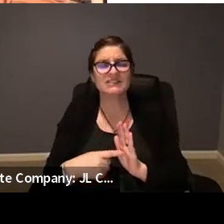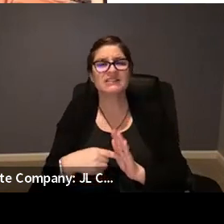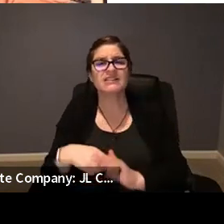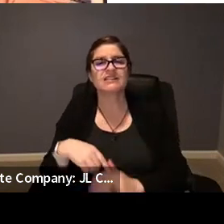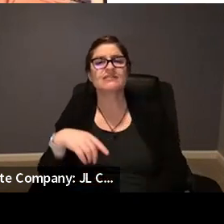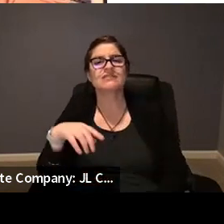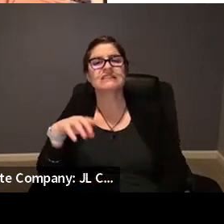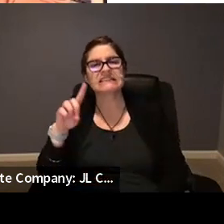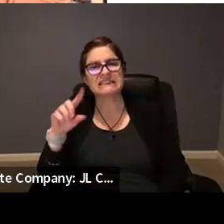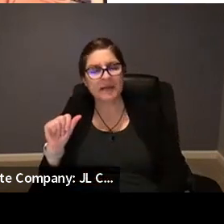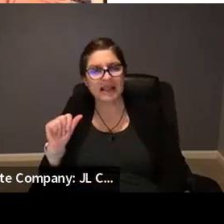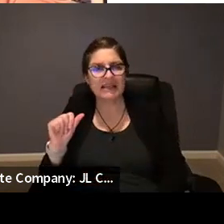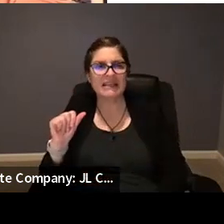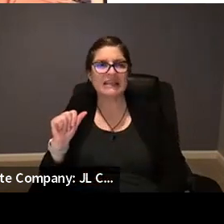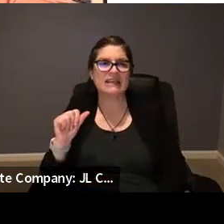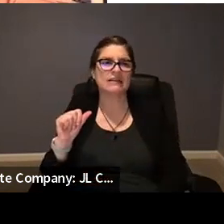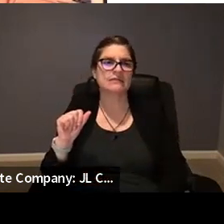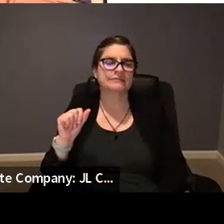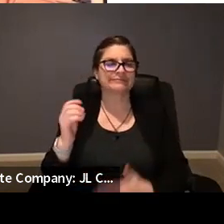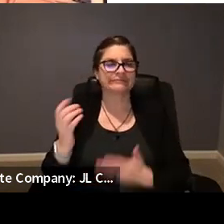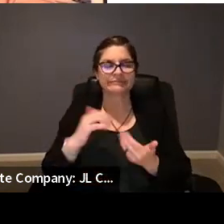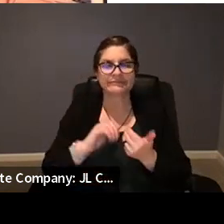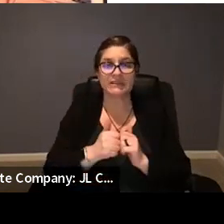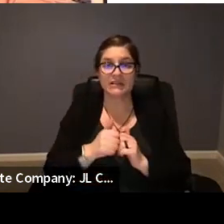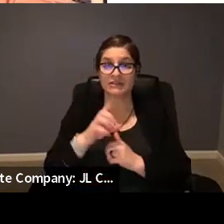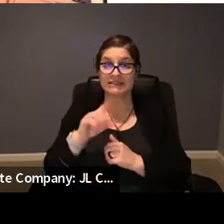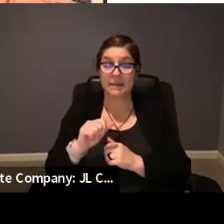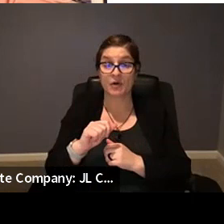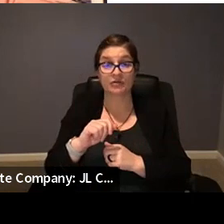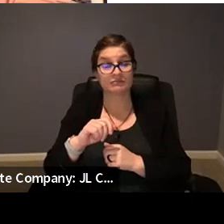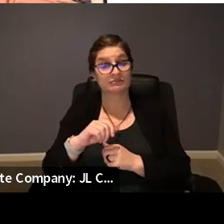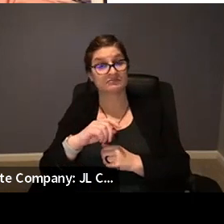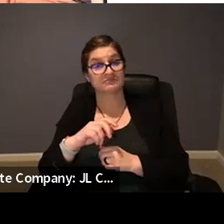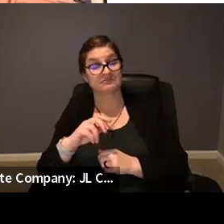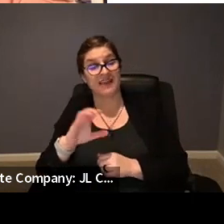disability and perhaps ways that disabled activists have been able to challenge.